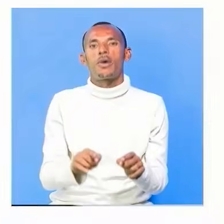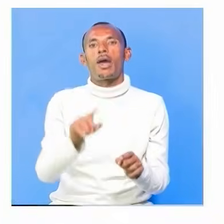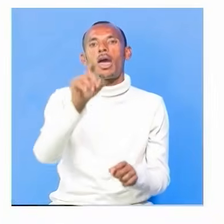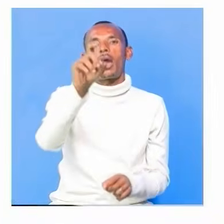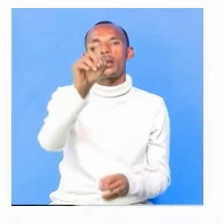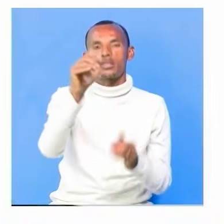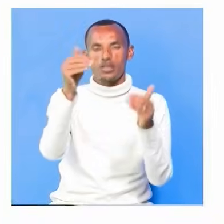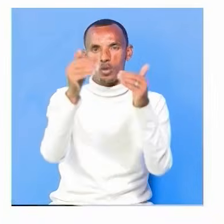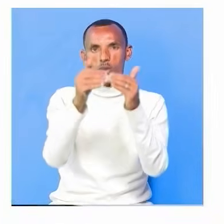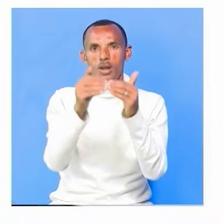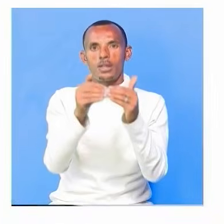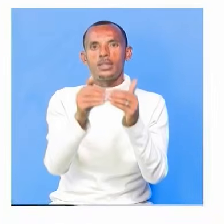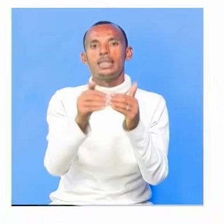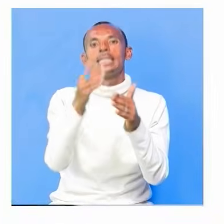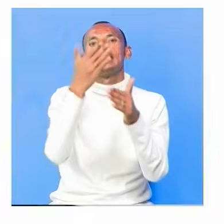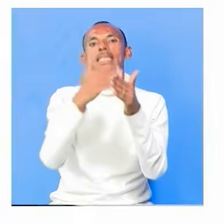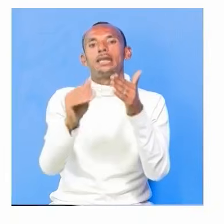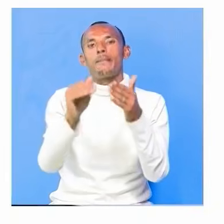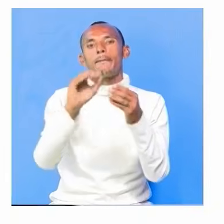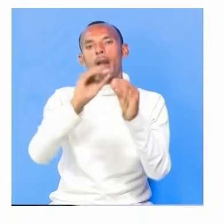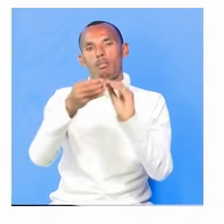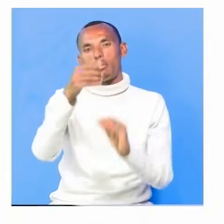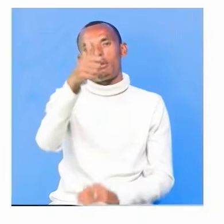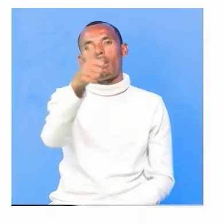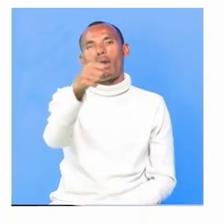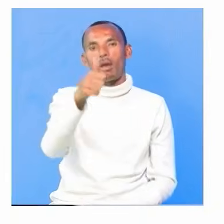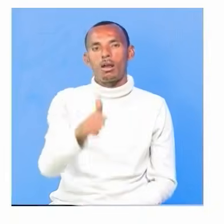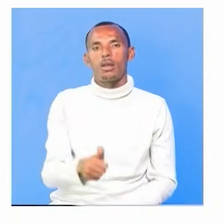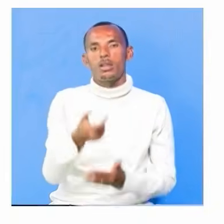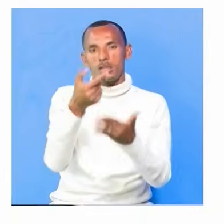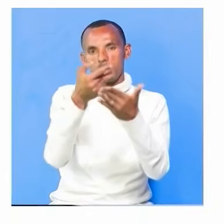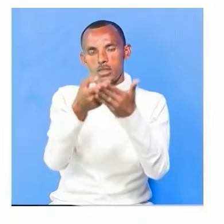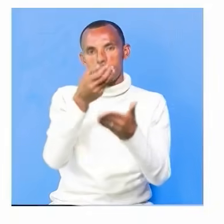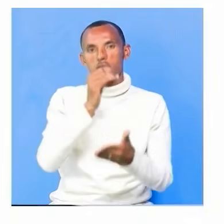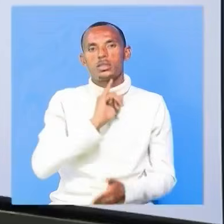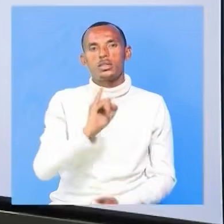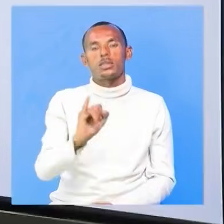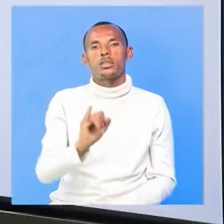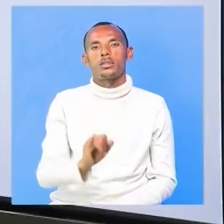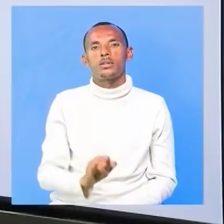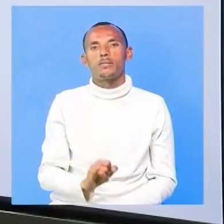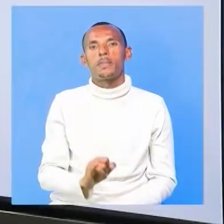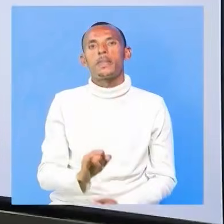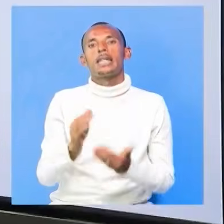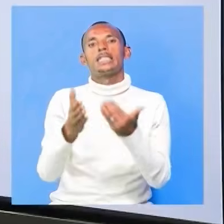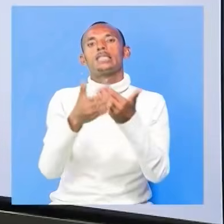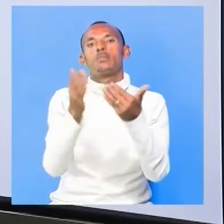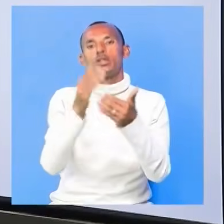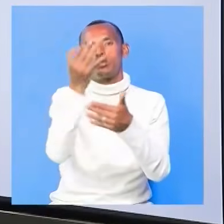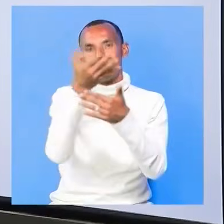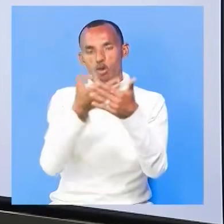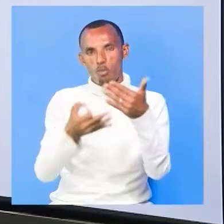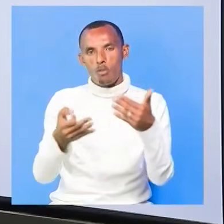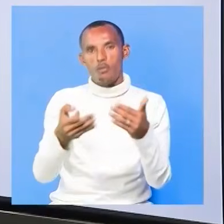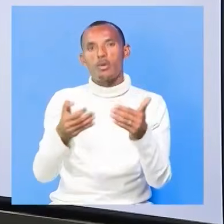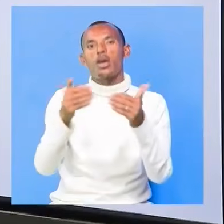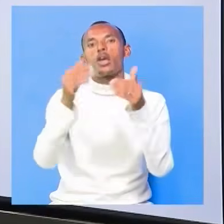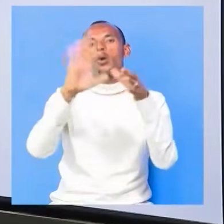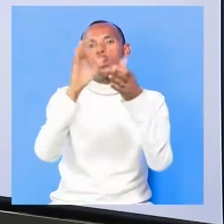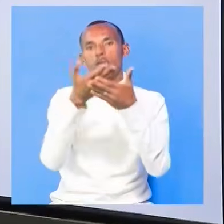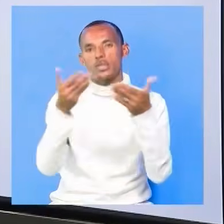of x is equals to some number a. Okay, this is the simplest form